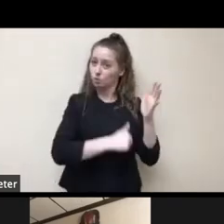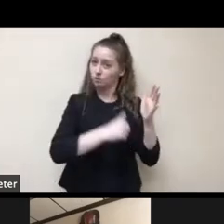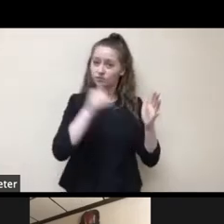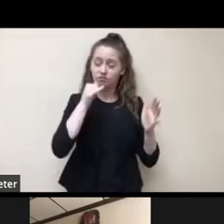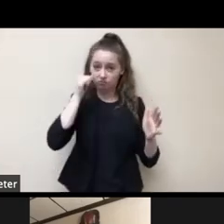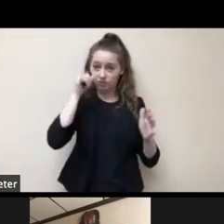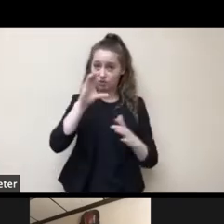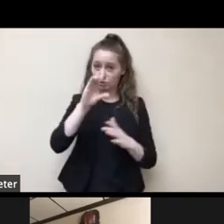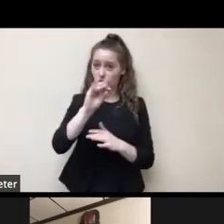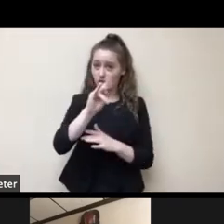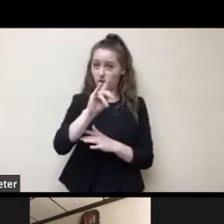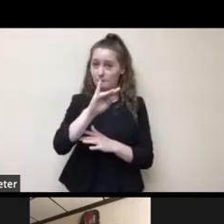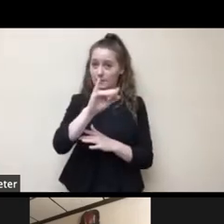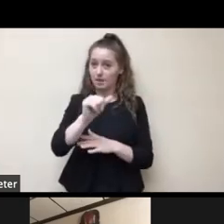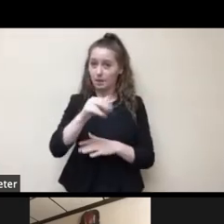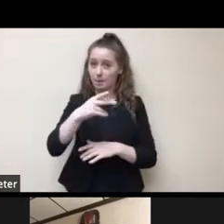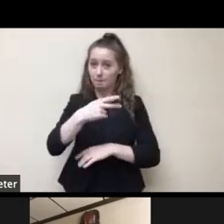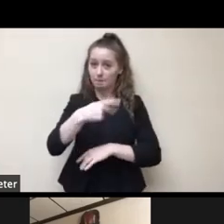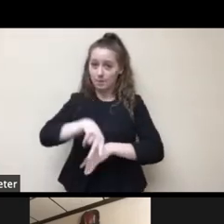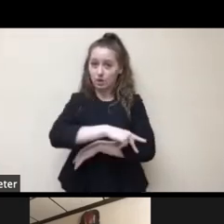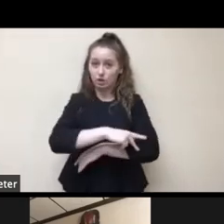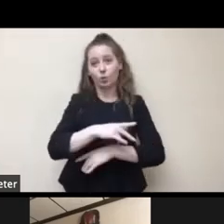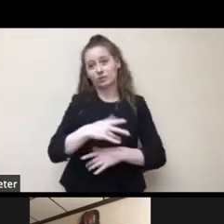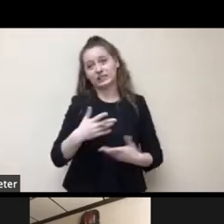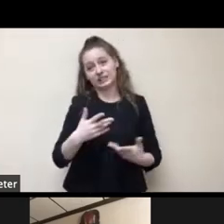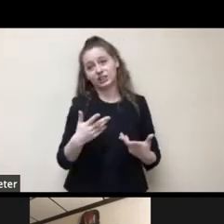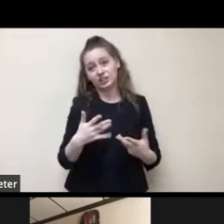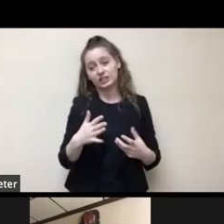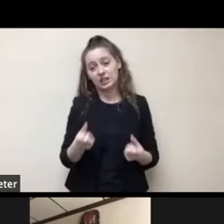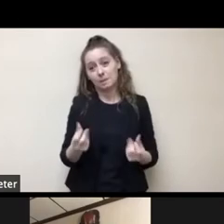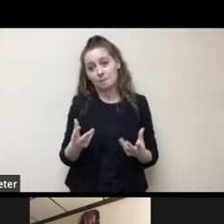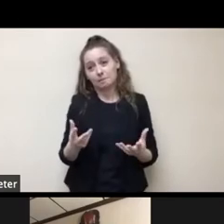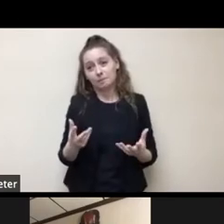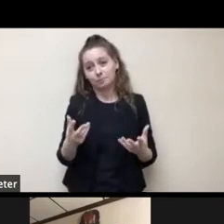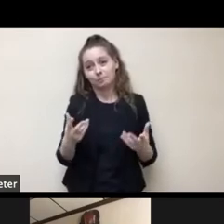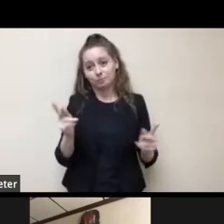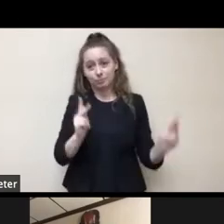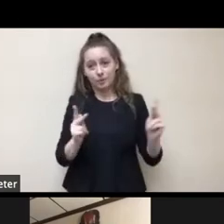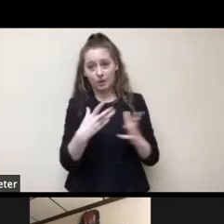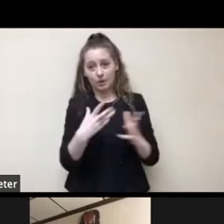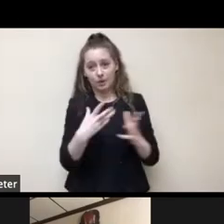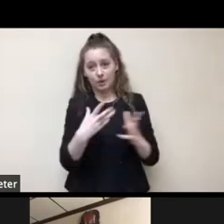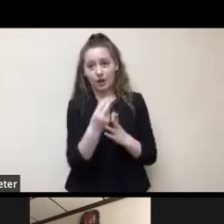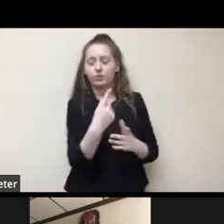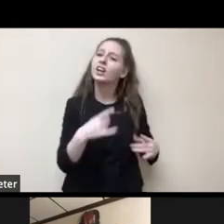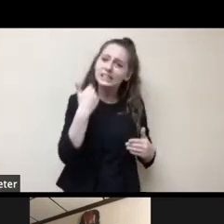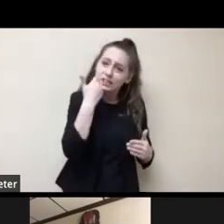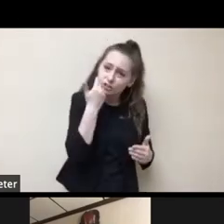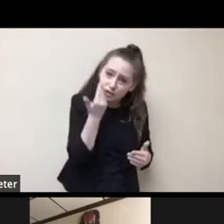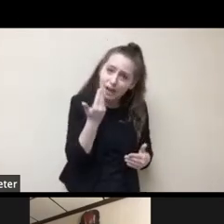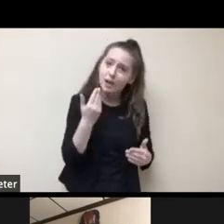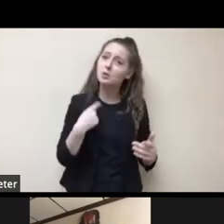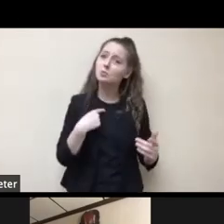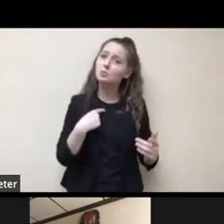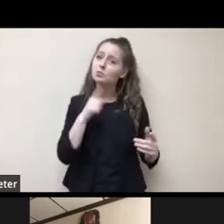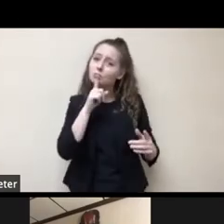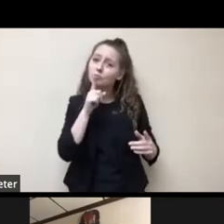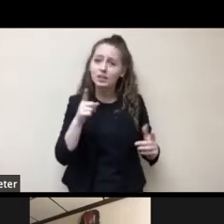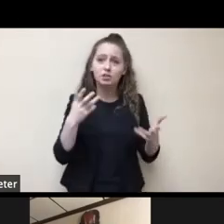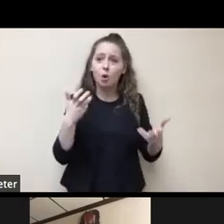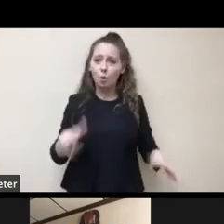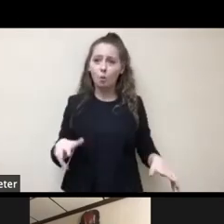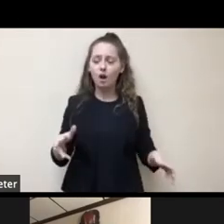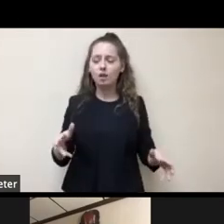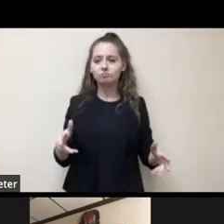definitely some a decent amount of people out there. And it's a shame. We really don't want to go to the extent of your